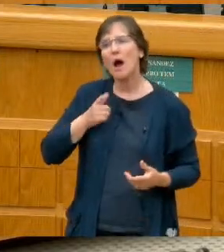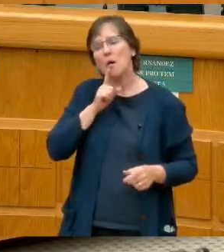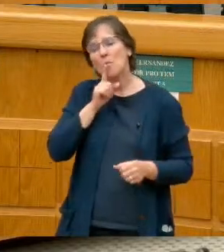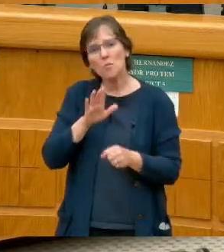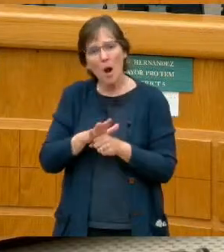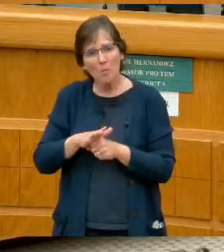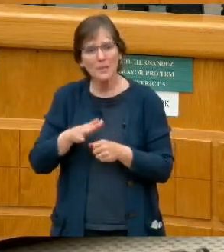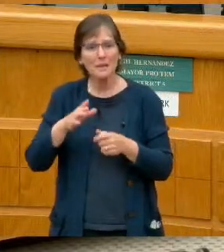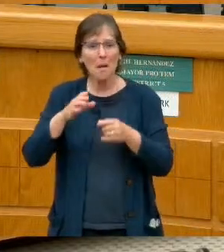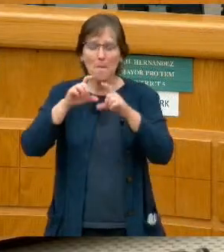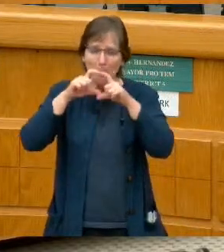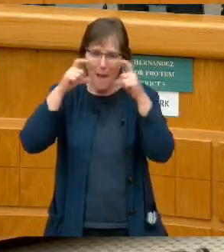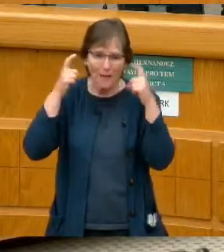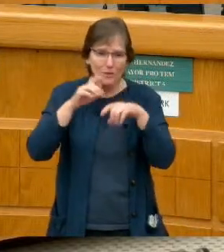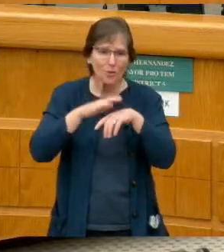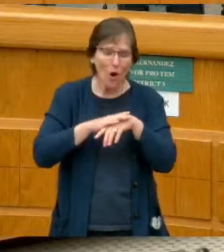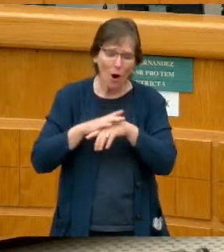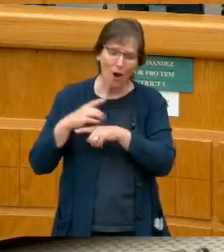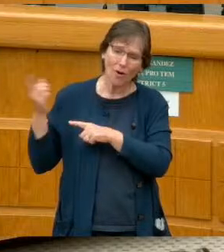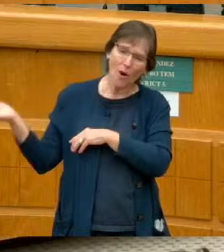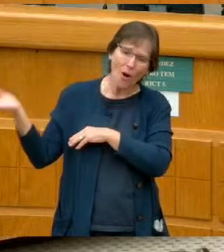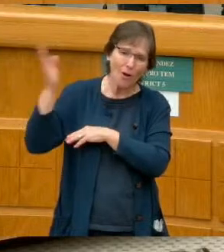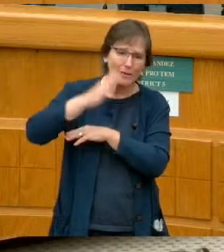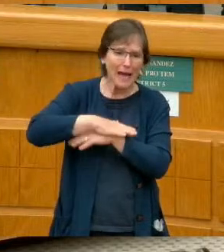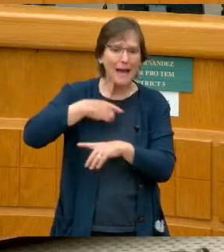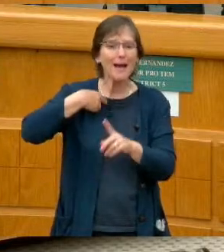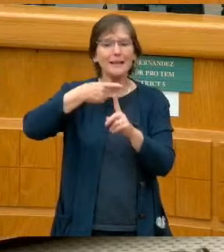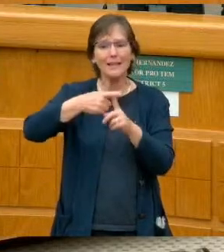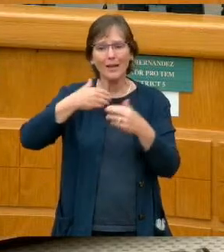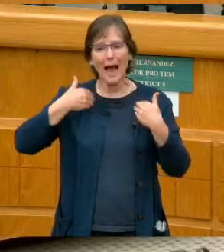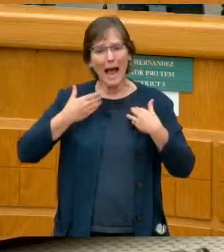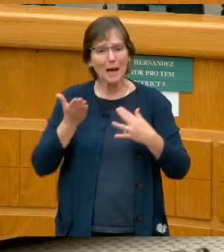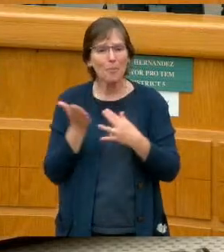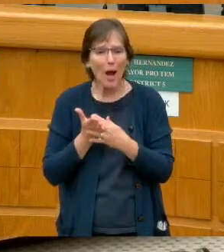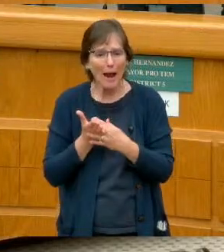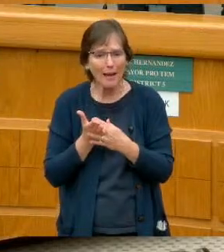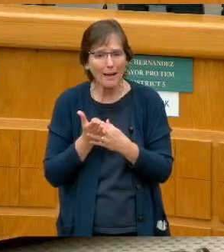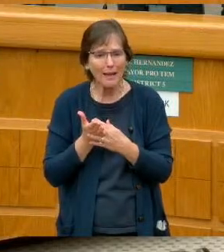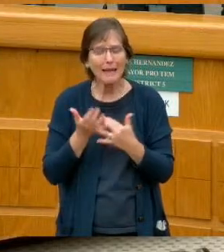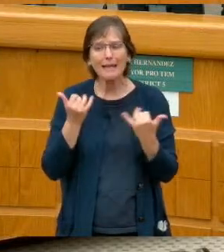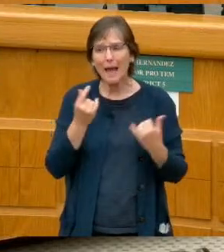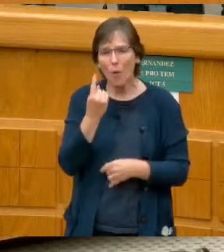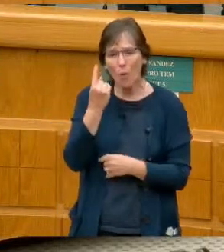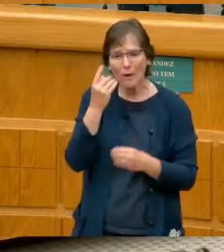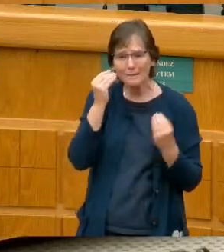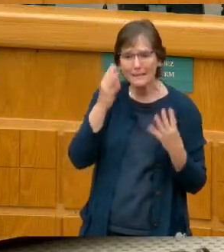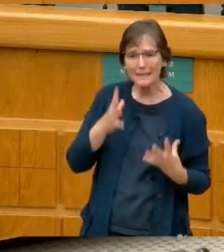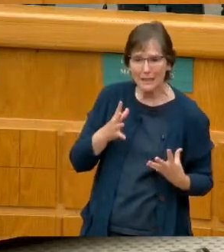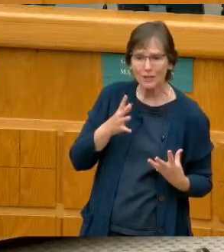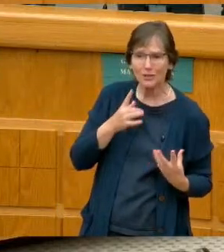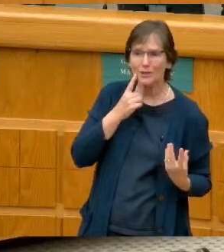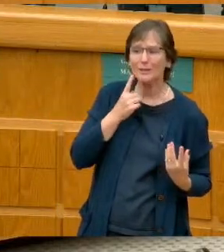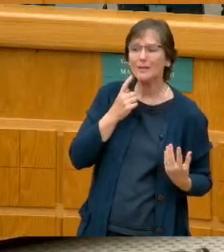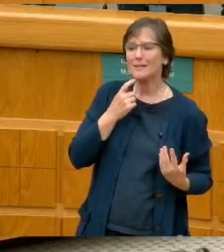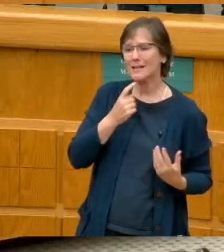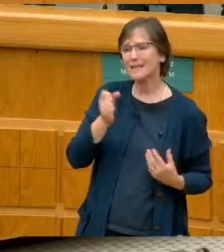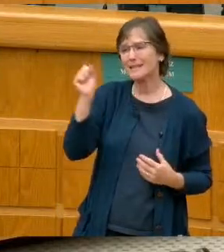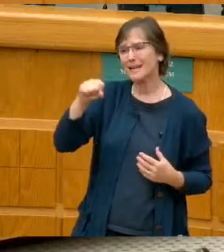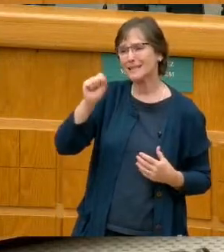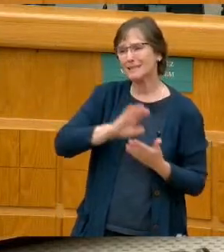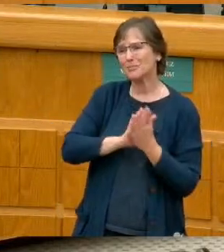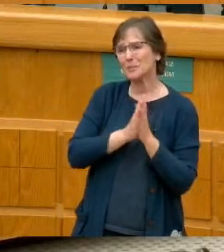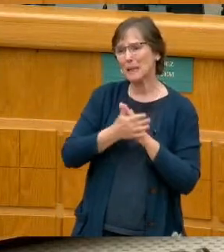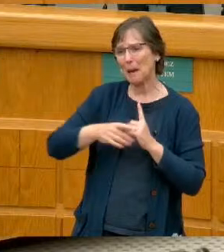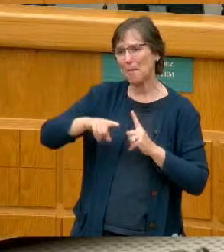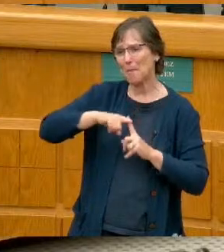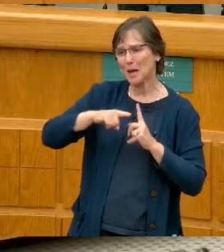teacher's lounge. And now one of the teachers says she found out she is COVID positive." Oh, I believe. All